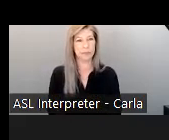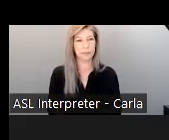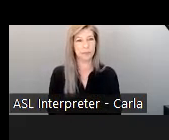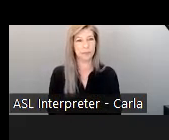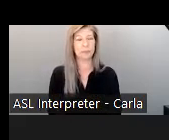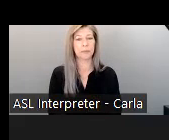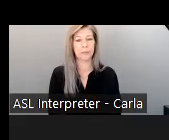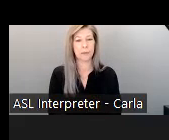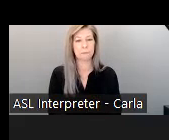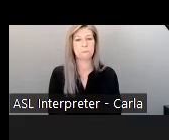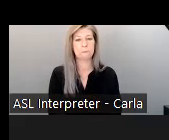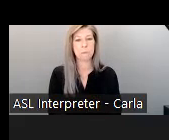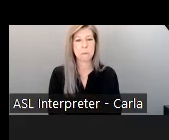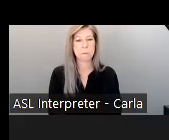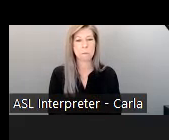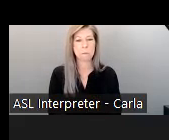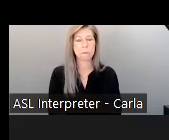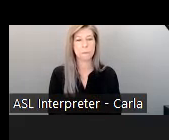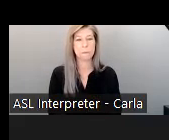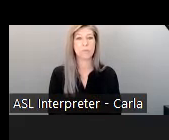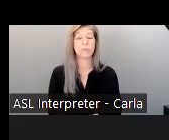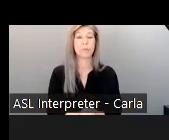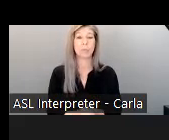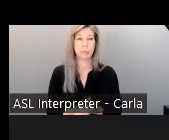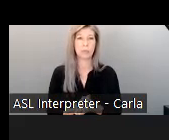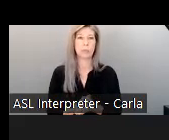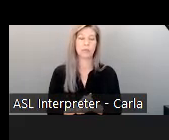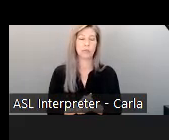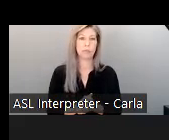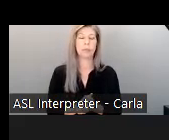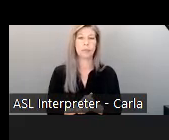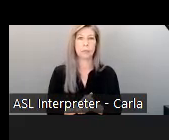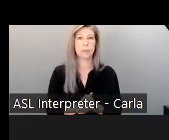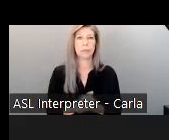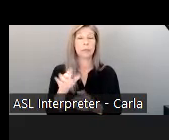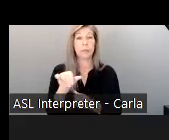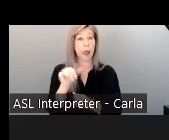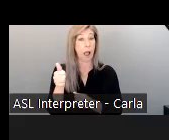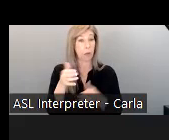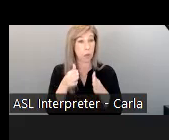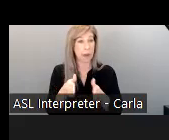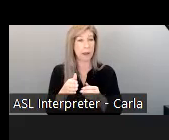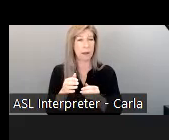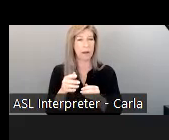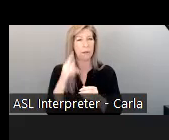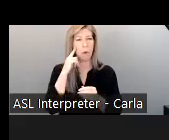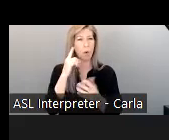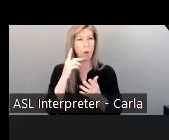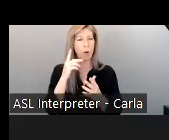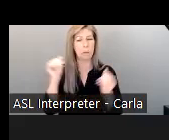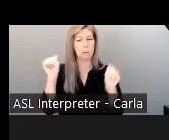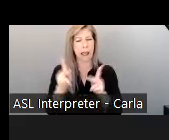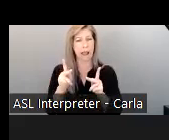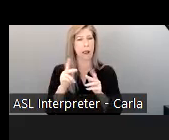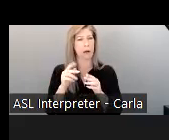So the other thing that kind of supports people in coming back into their window is thinking of